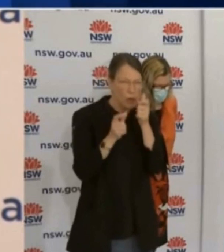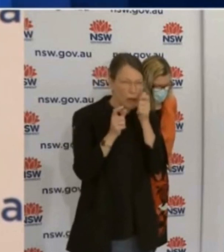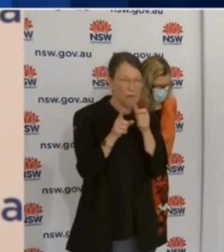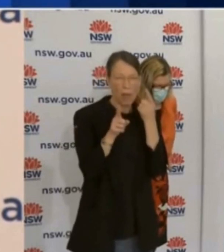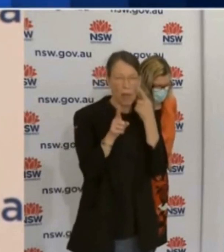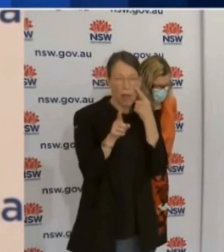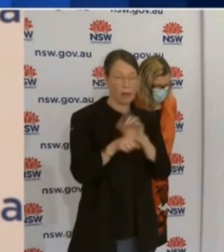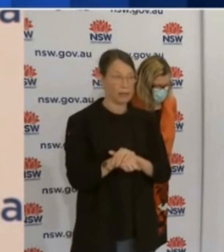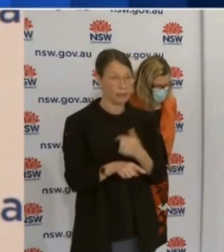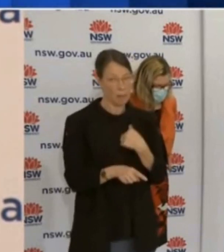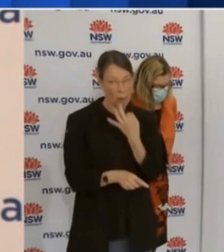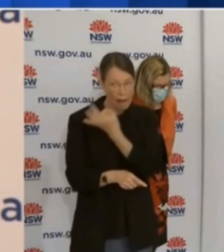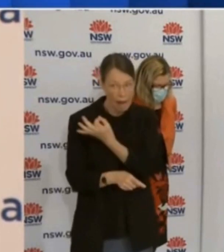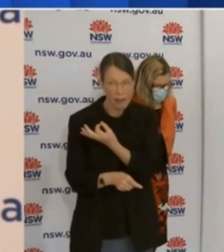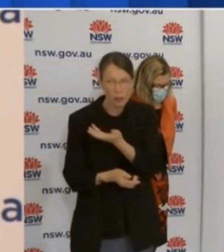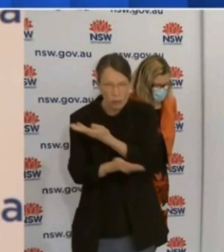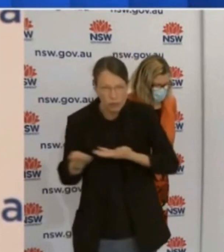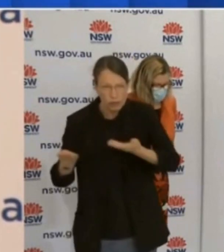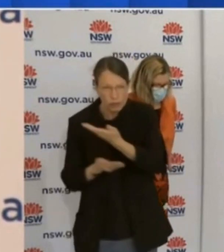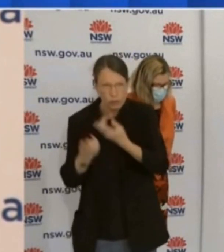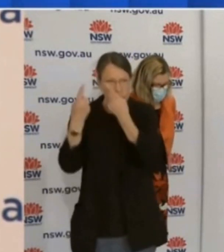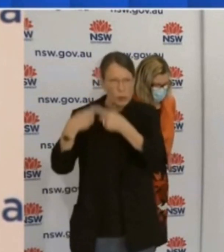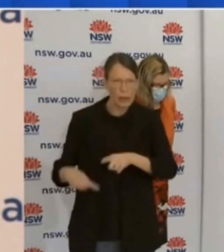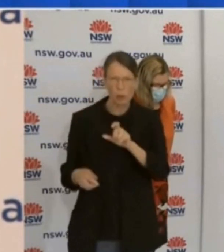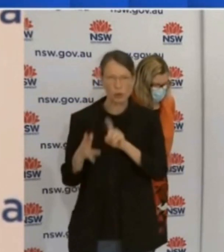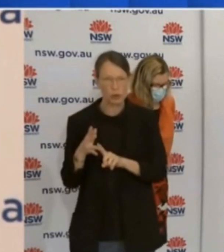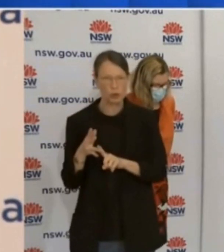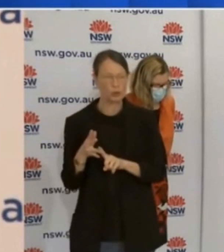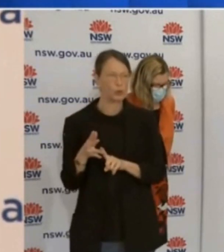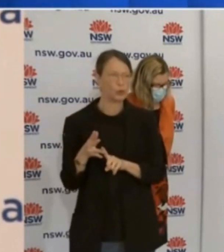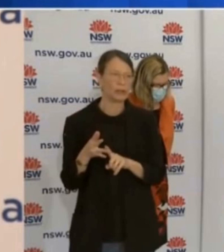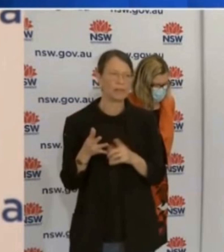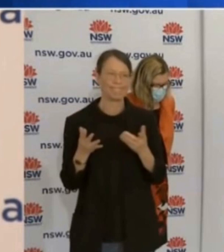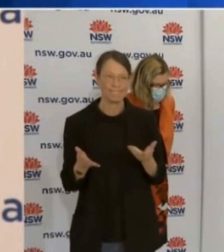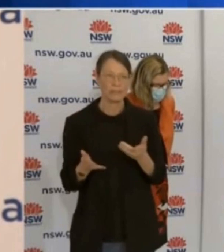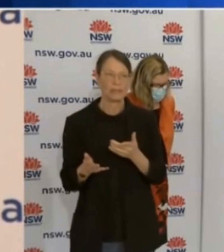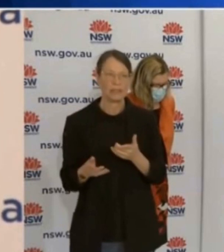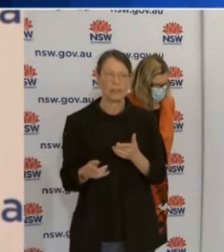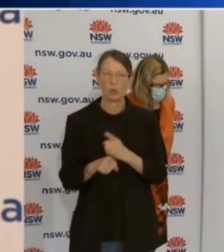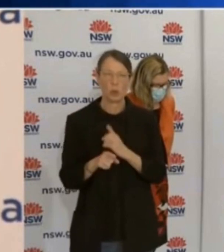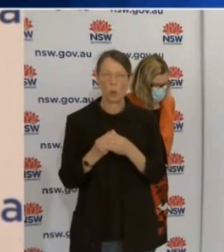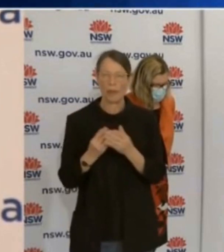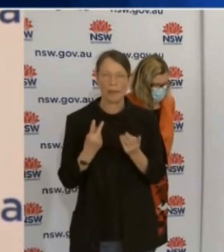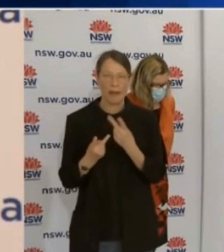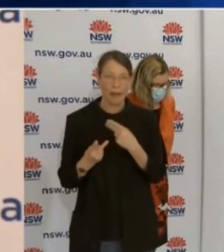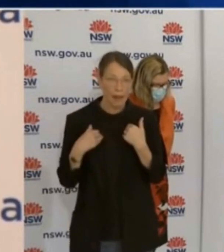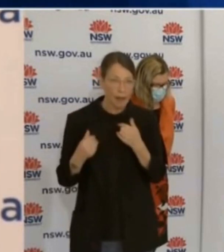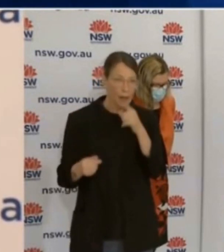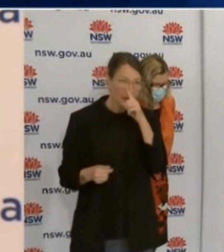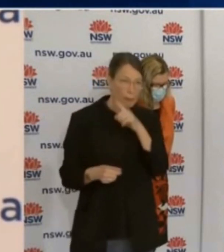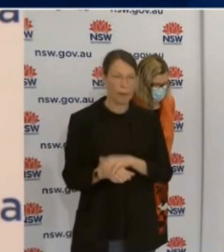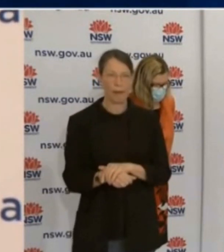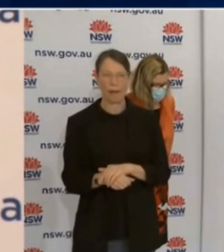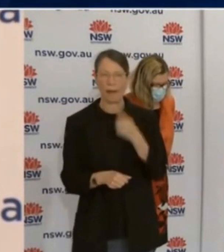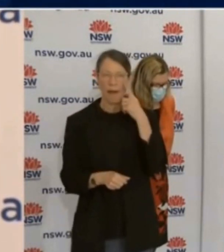with her, I will talk with her, the whole team will talk with her. We'll talk to the other elements of health, such as when we make